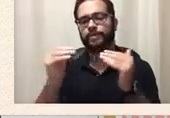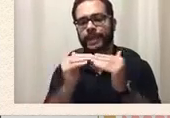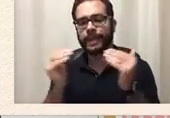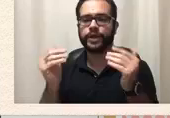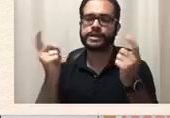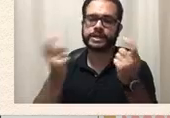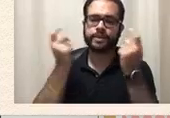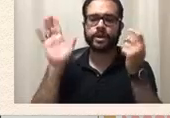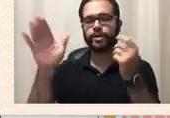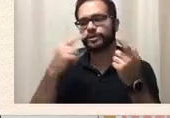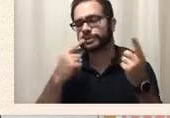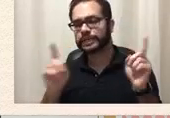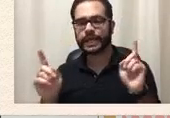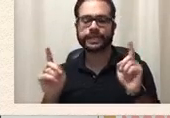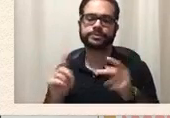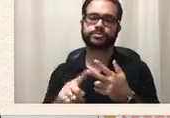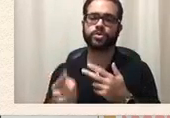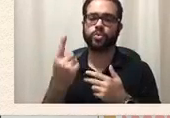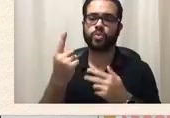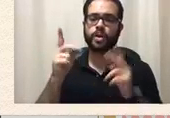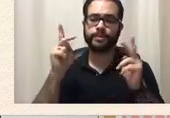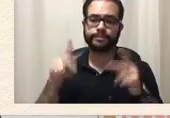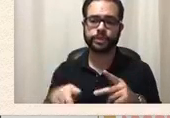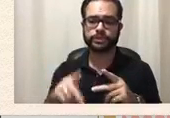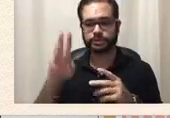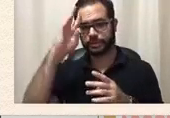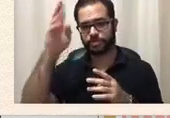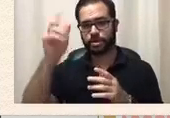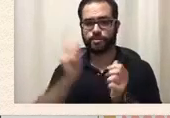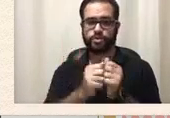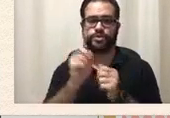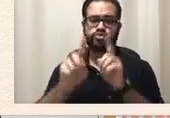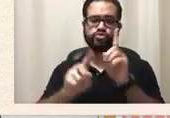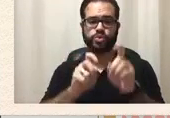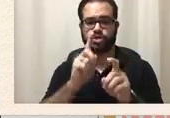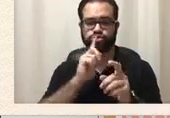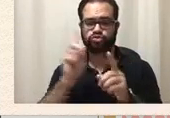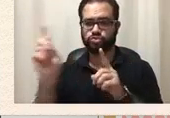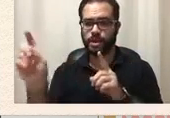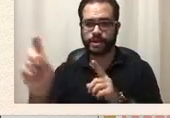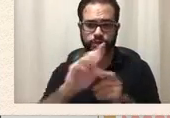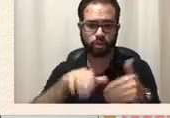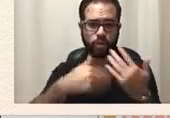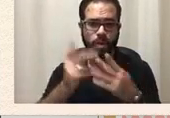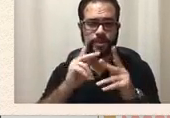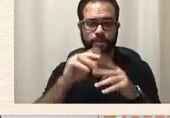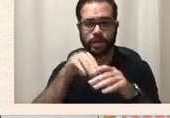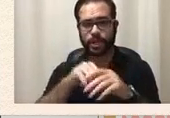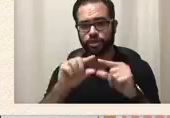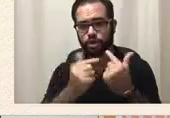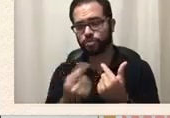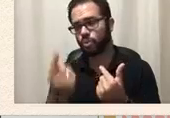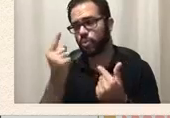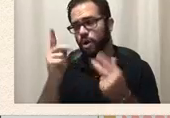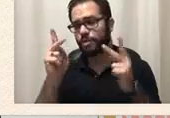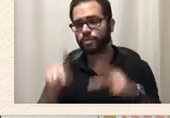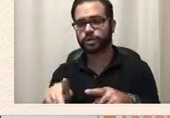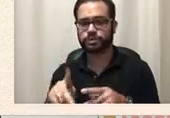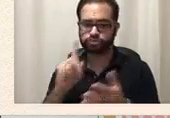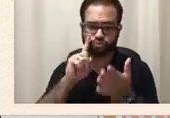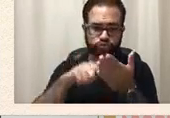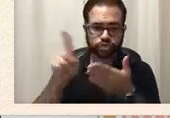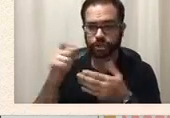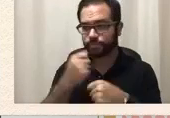one person that came up with questions to ask everyone in the group, and one person that just checked to ensure that everybody was taking notes